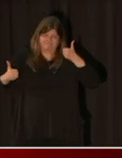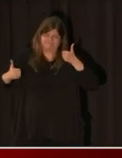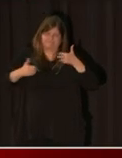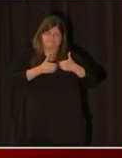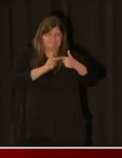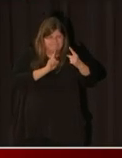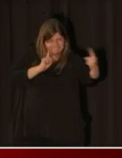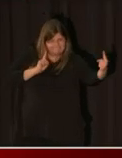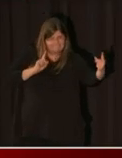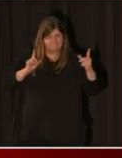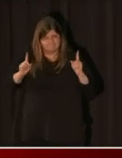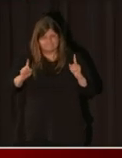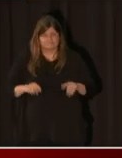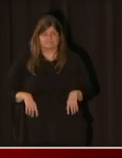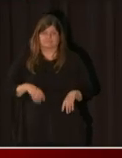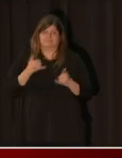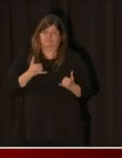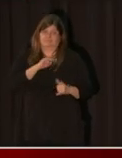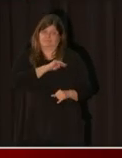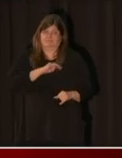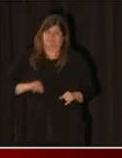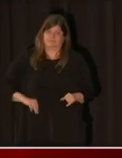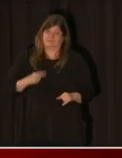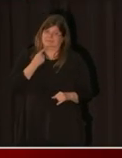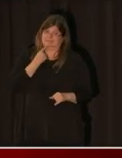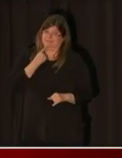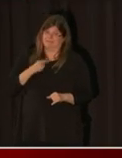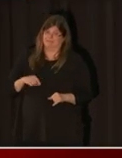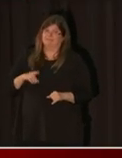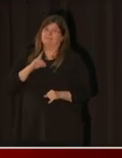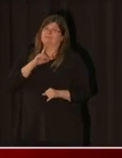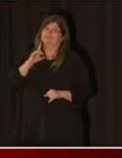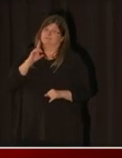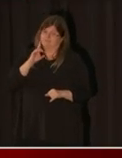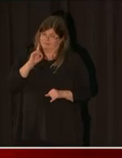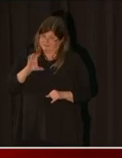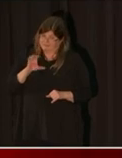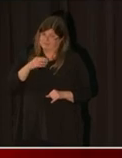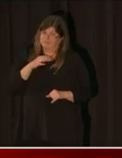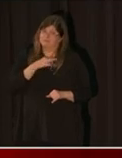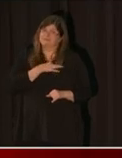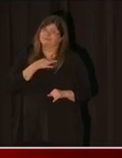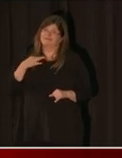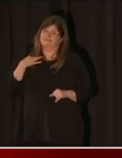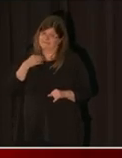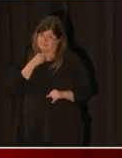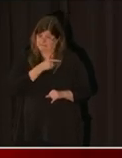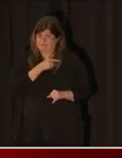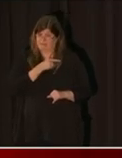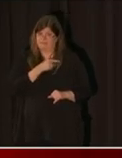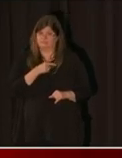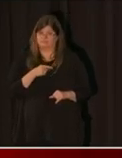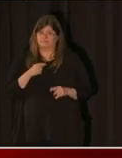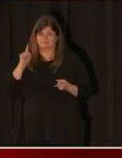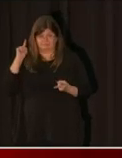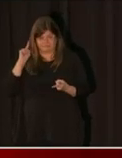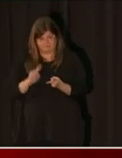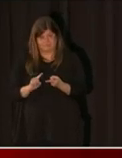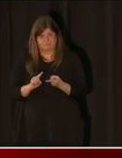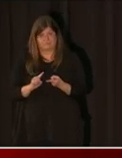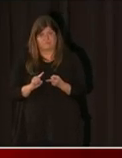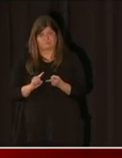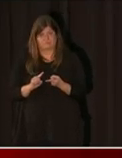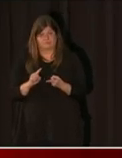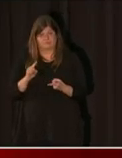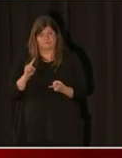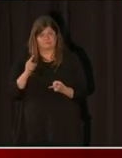Staffing is a challenge to the DC jail. They have more than a quarter of their workforce that is not coming to work because